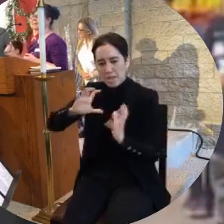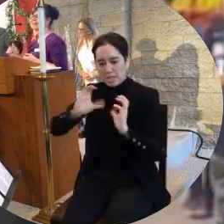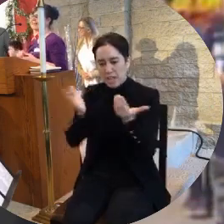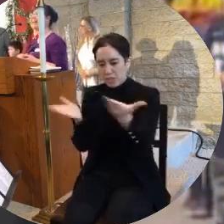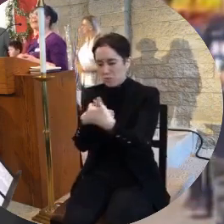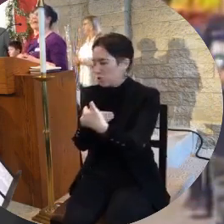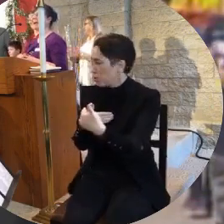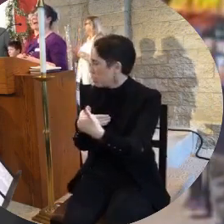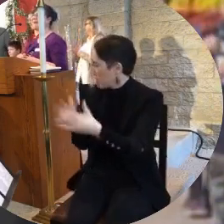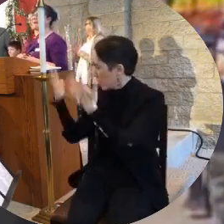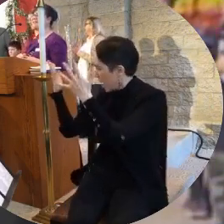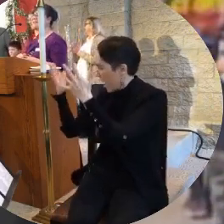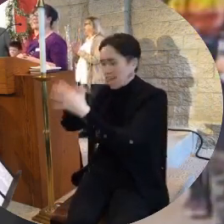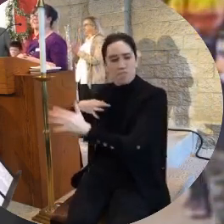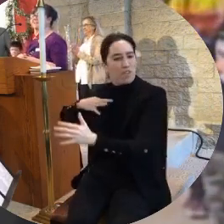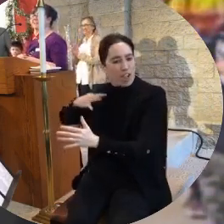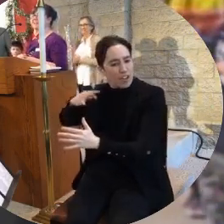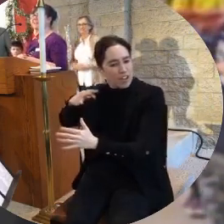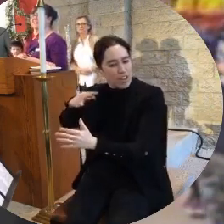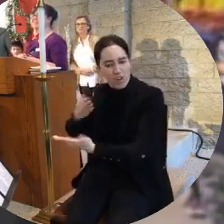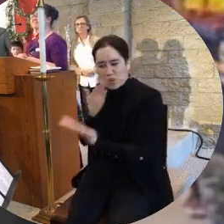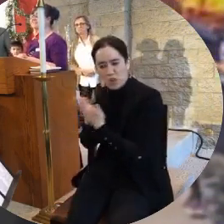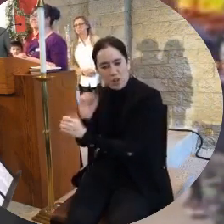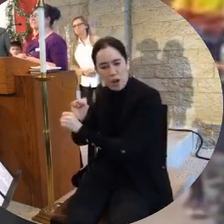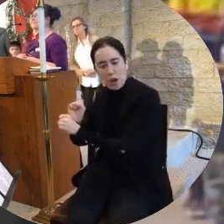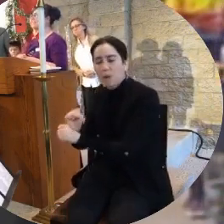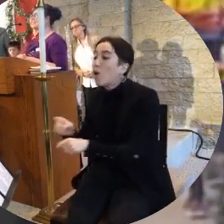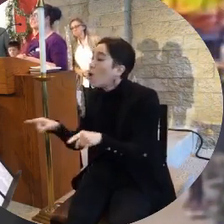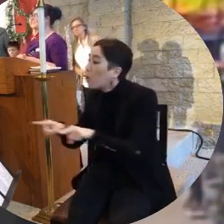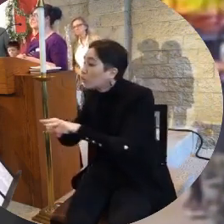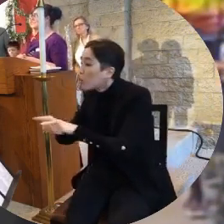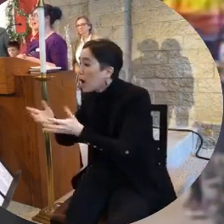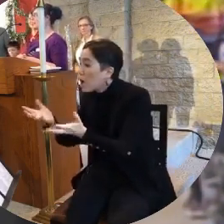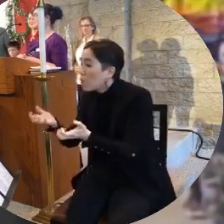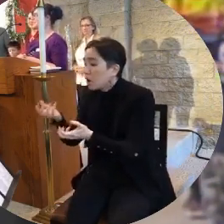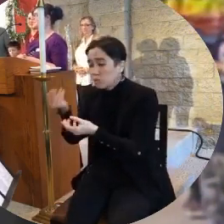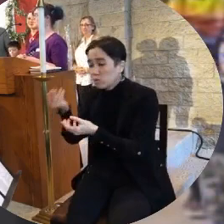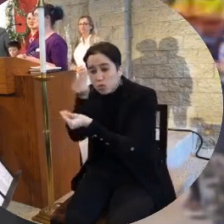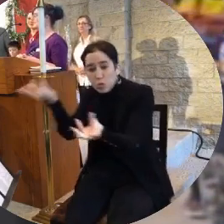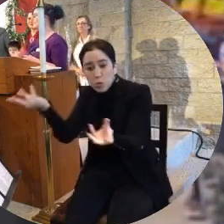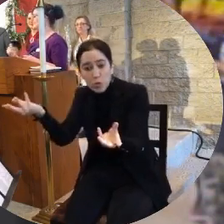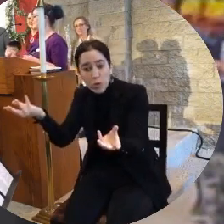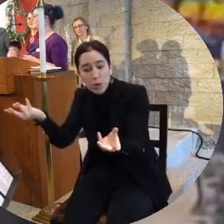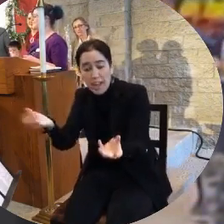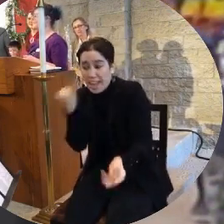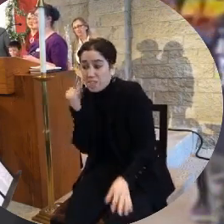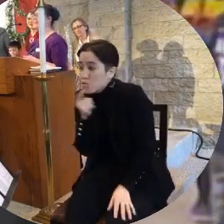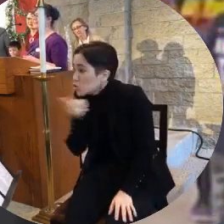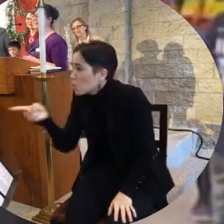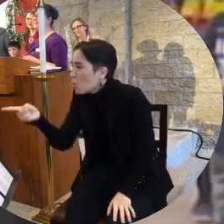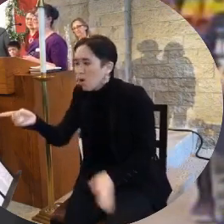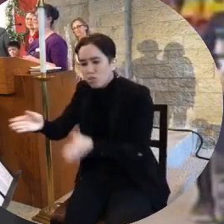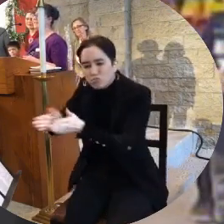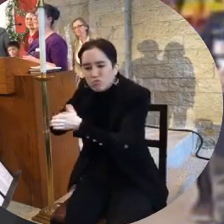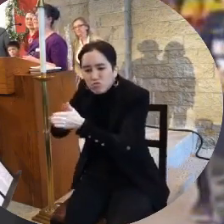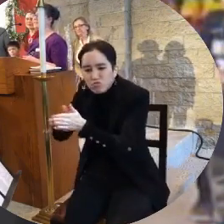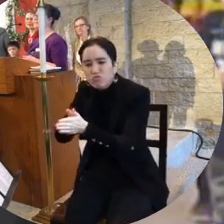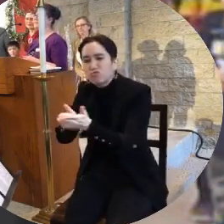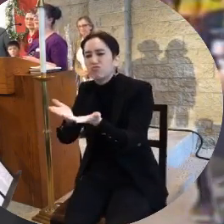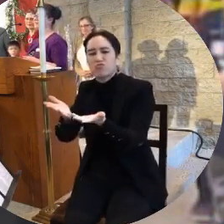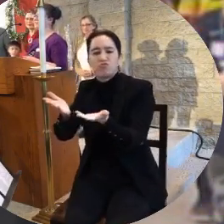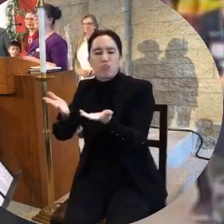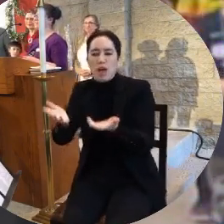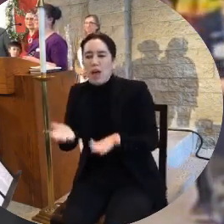really rocking it. Also want to say this is your invitation if you have a passion for these types of youngins and would like